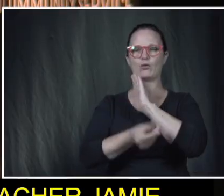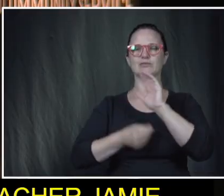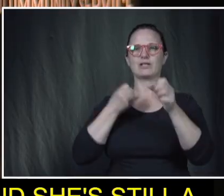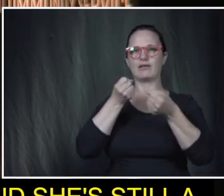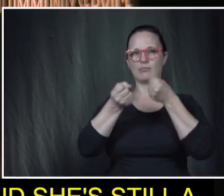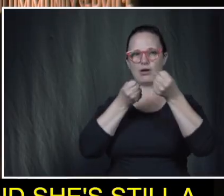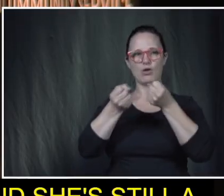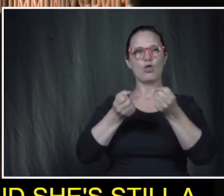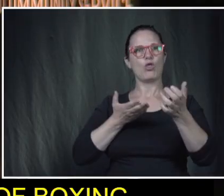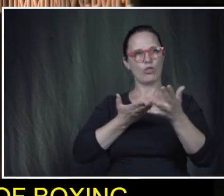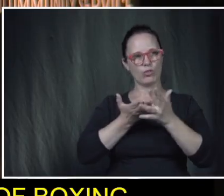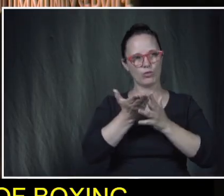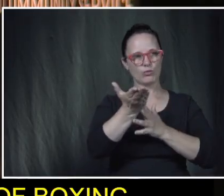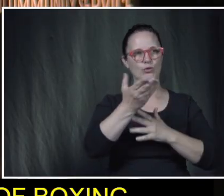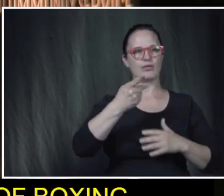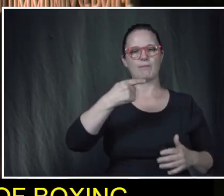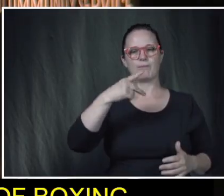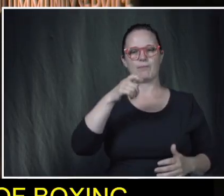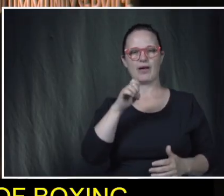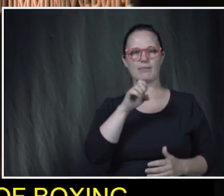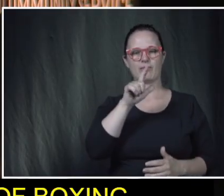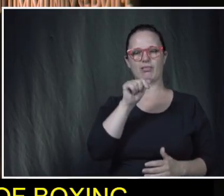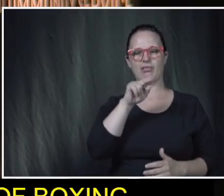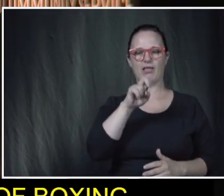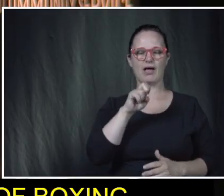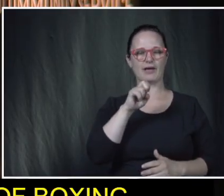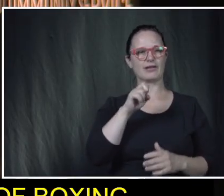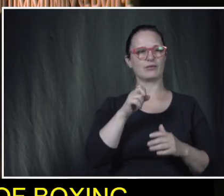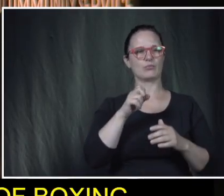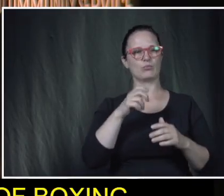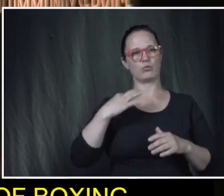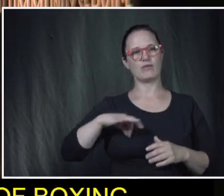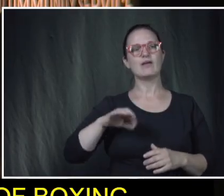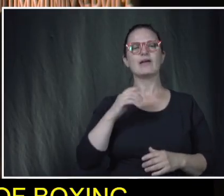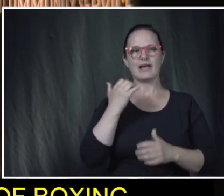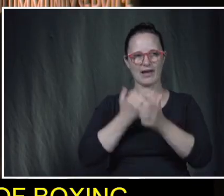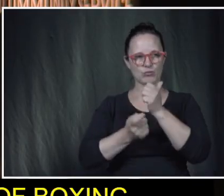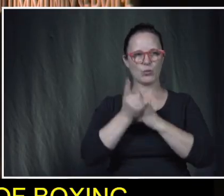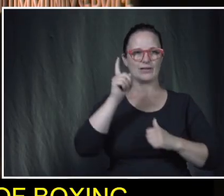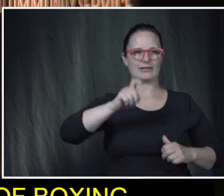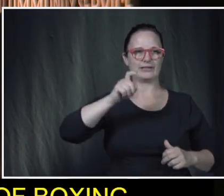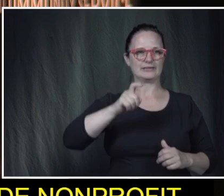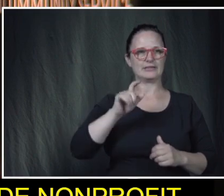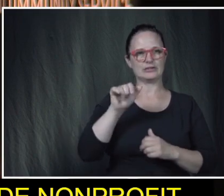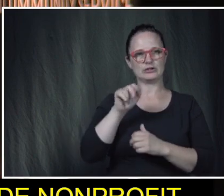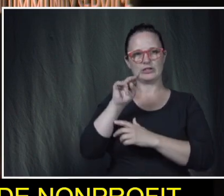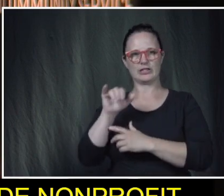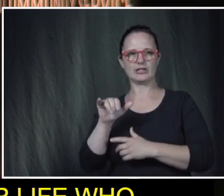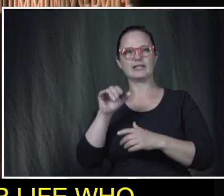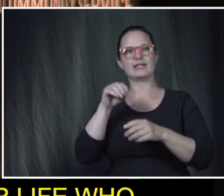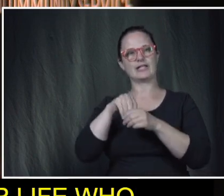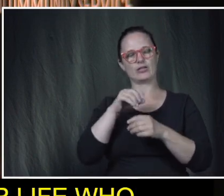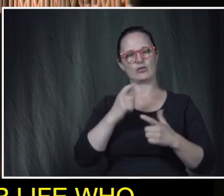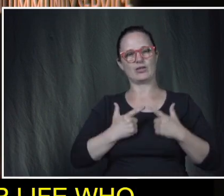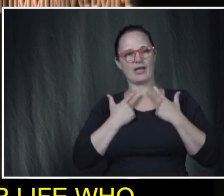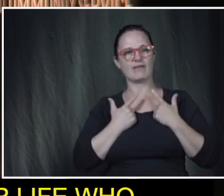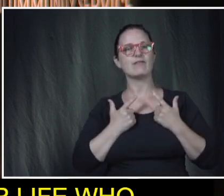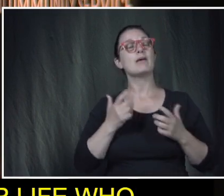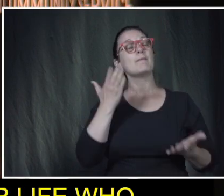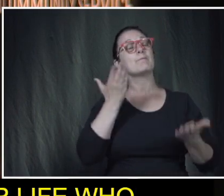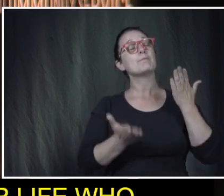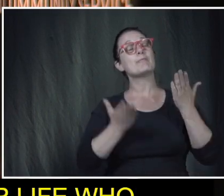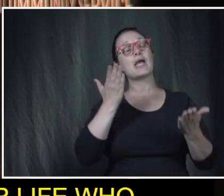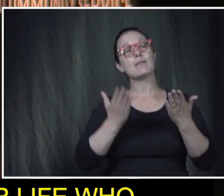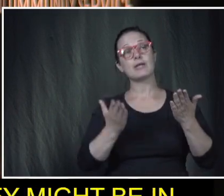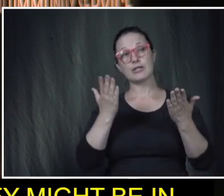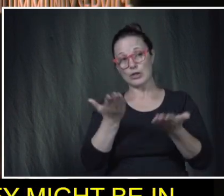the Pipeline Worldwide nonprofit. Everyone needs a Jamie in their life who inspire them to give back. They might be in this